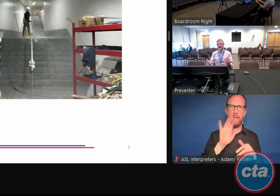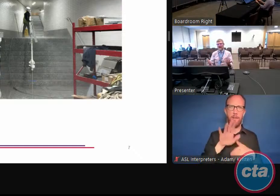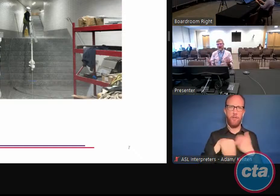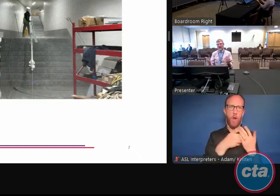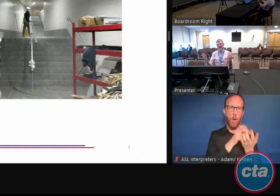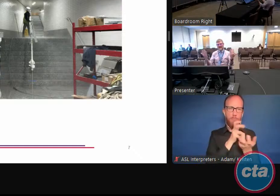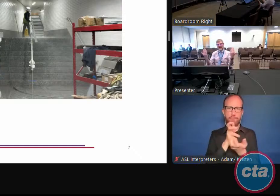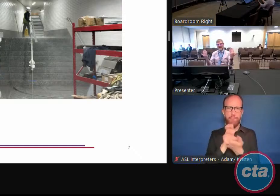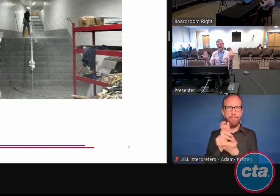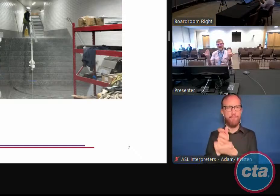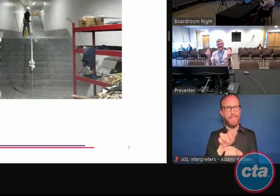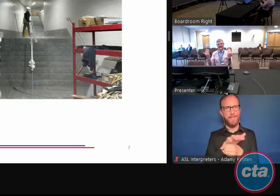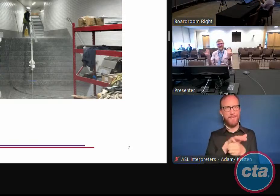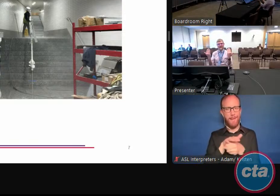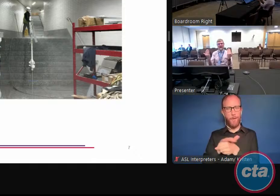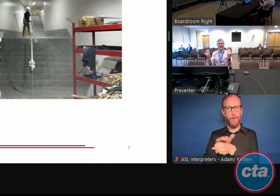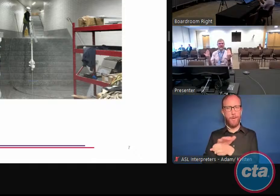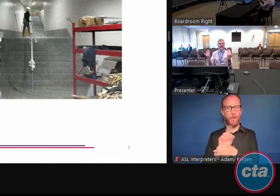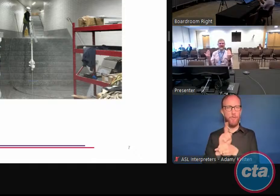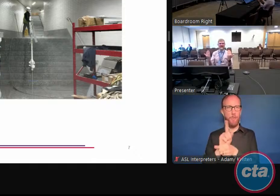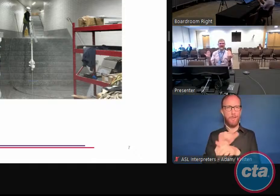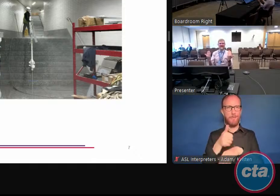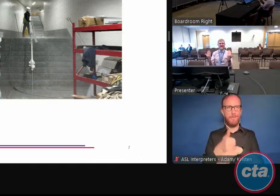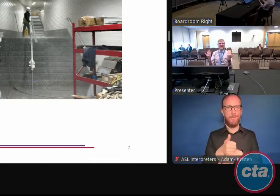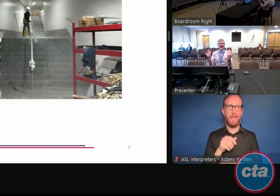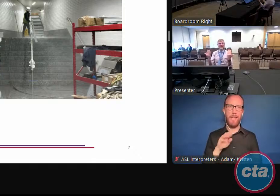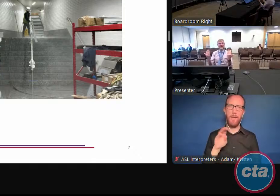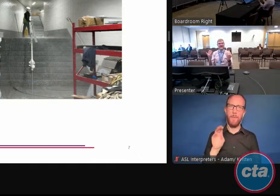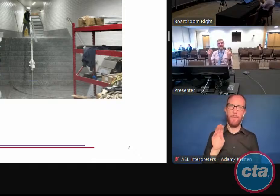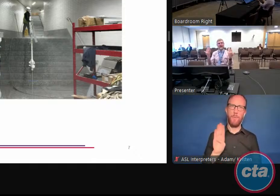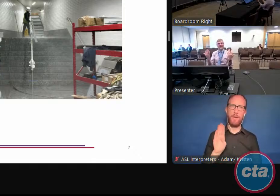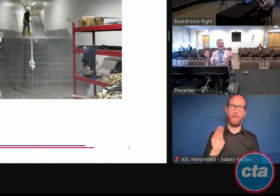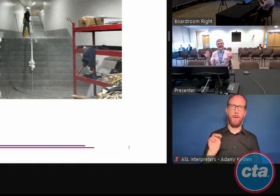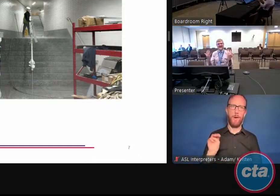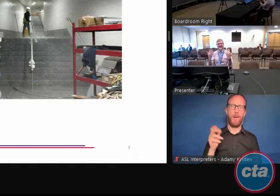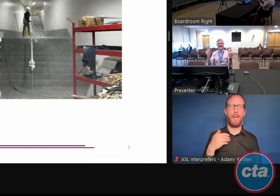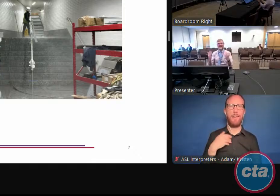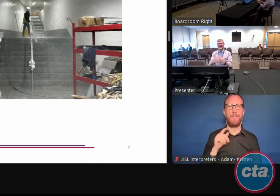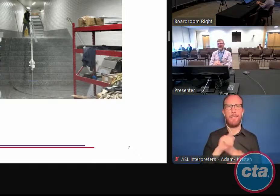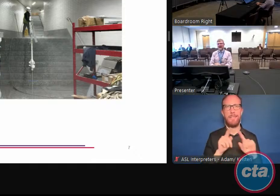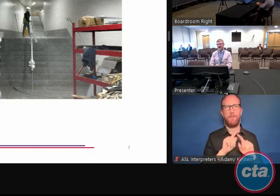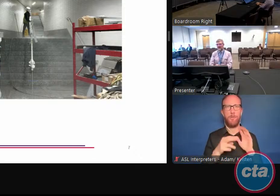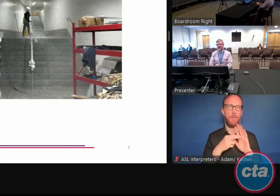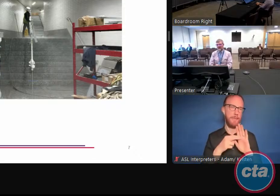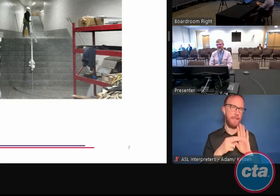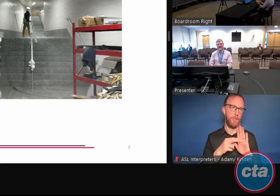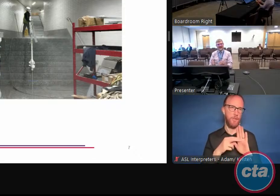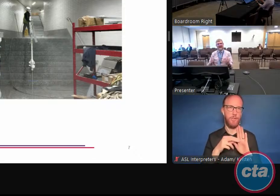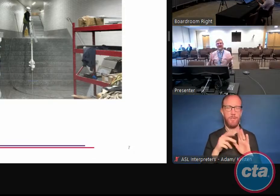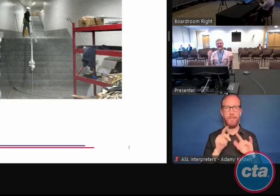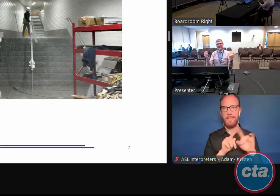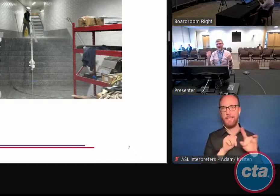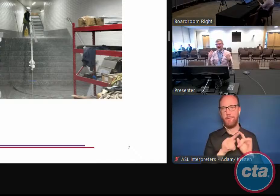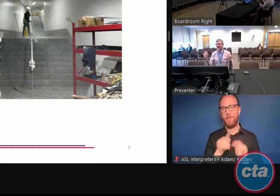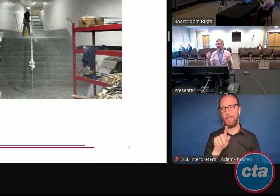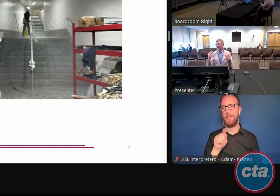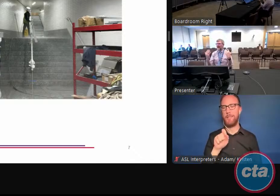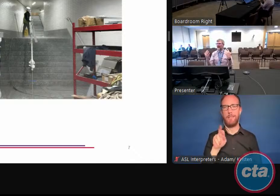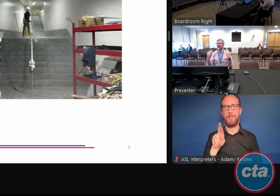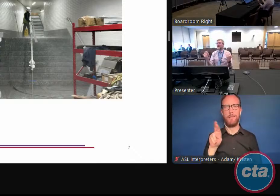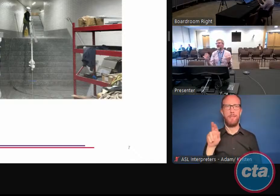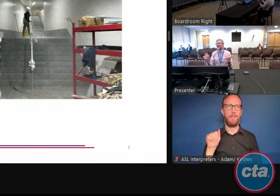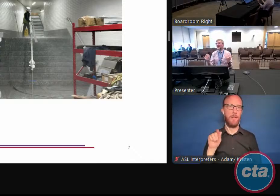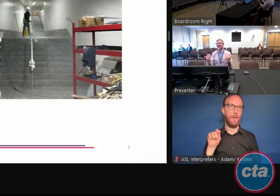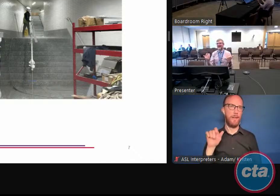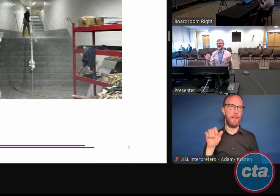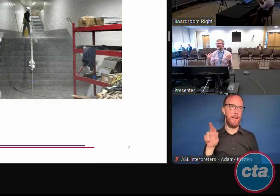Mawr has these remnant representations of this terracotta. And it's subtle, and once you kind of know